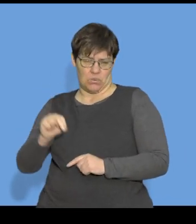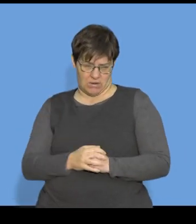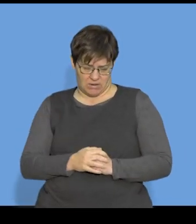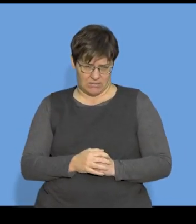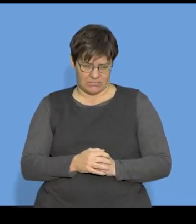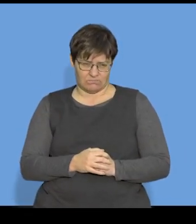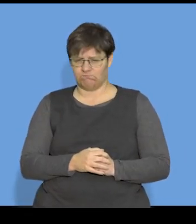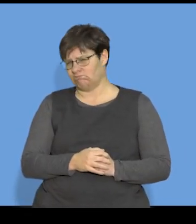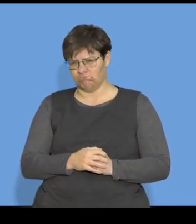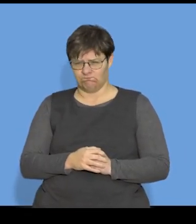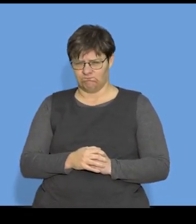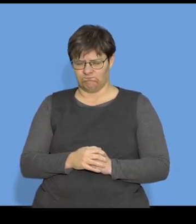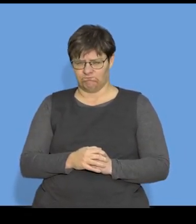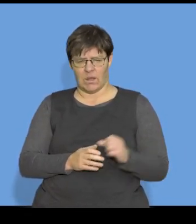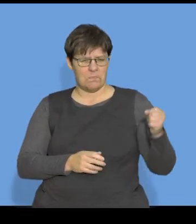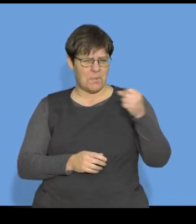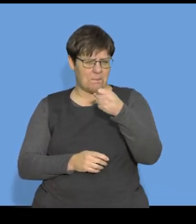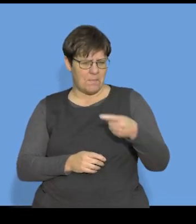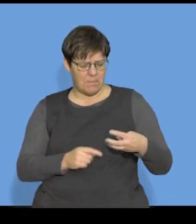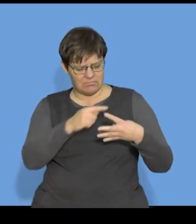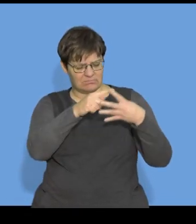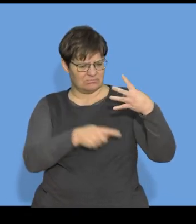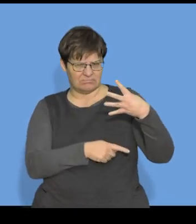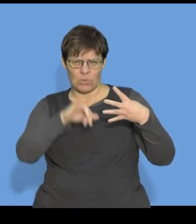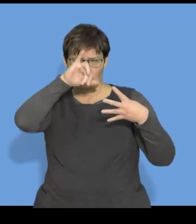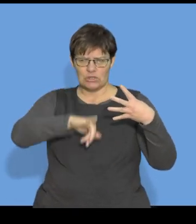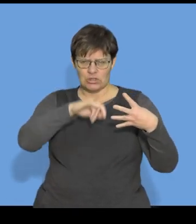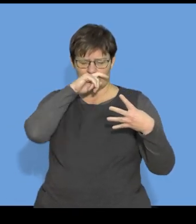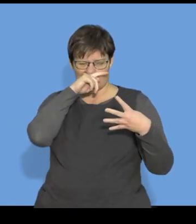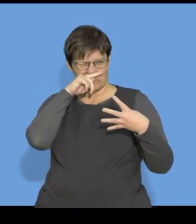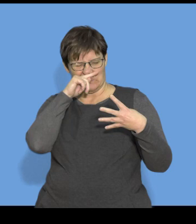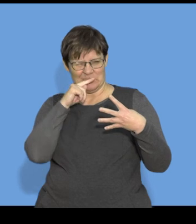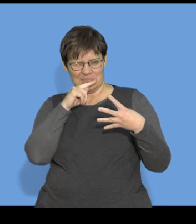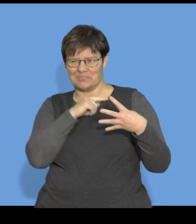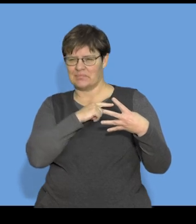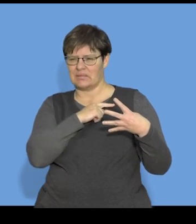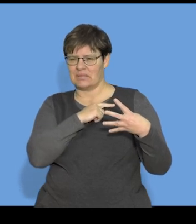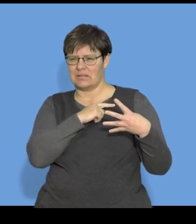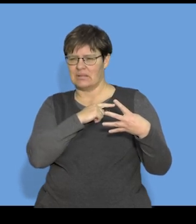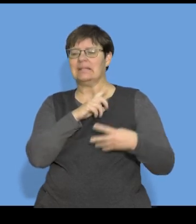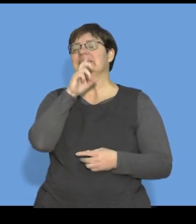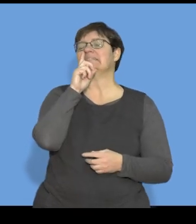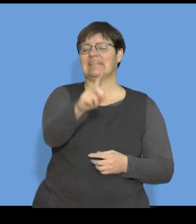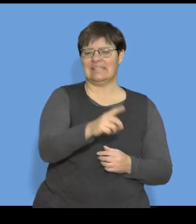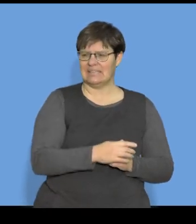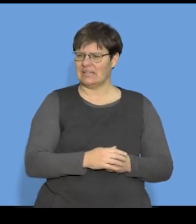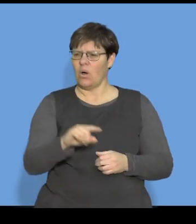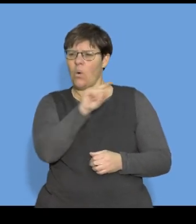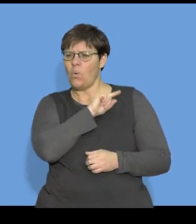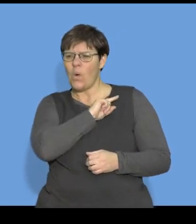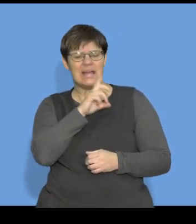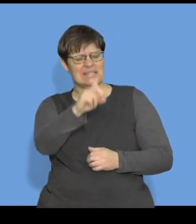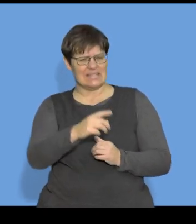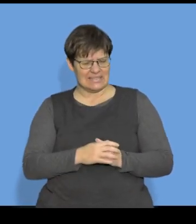and axon. So direction, which one will be correct in this case? Number D will be correct.